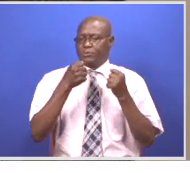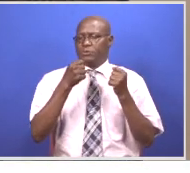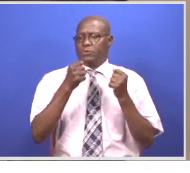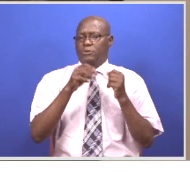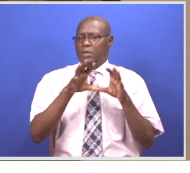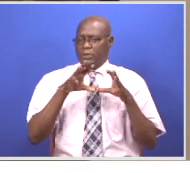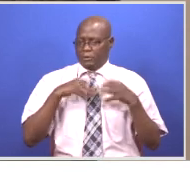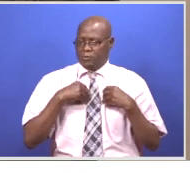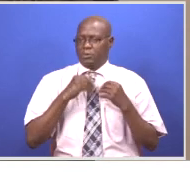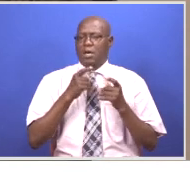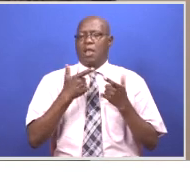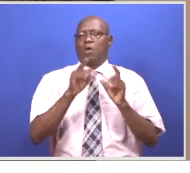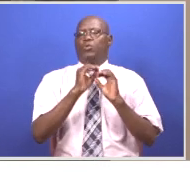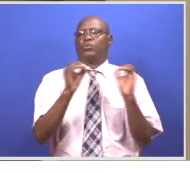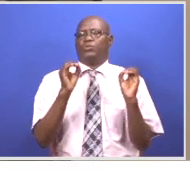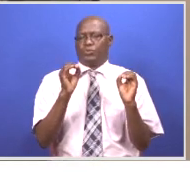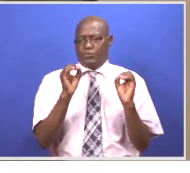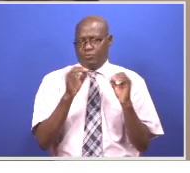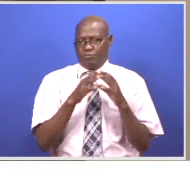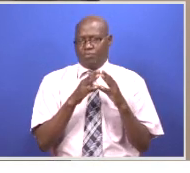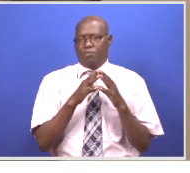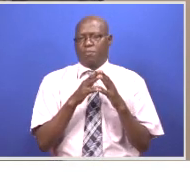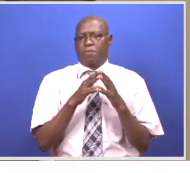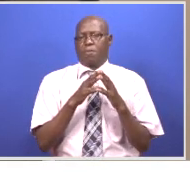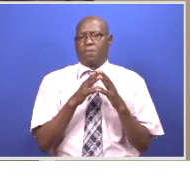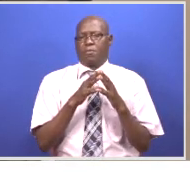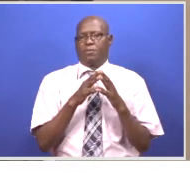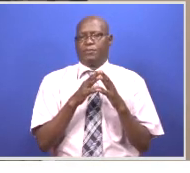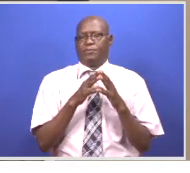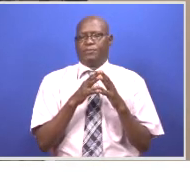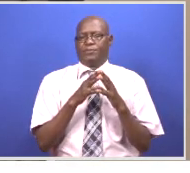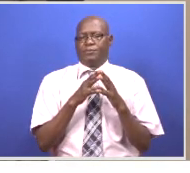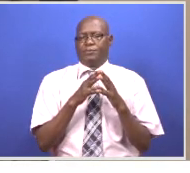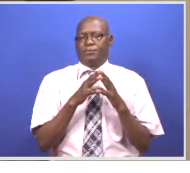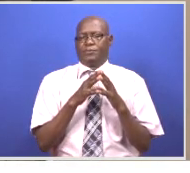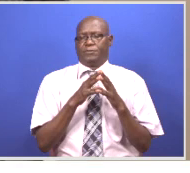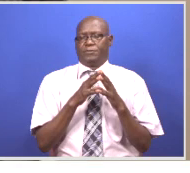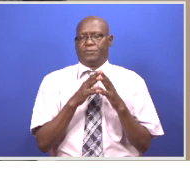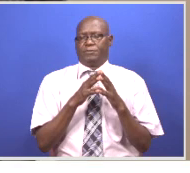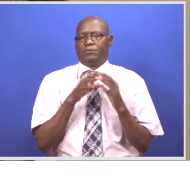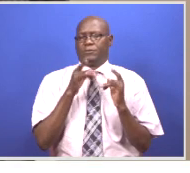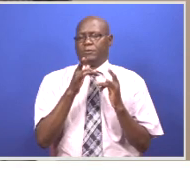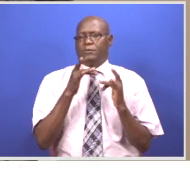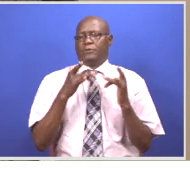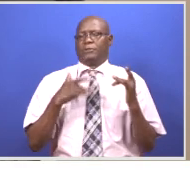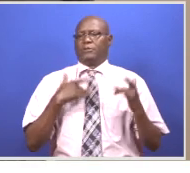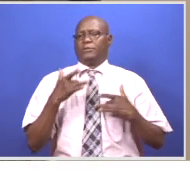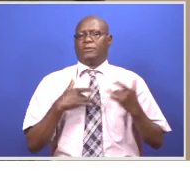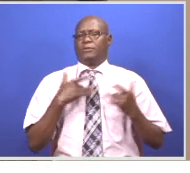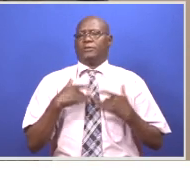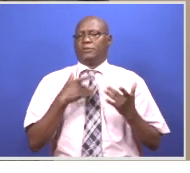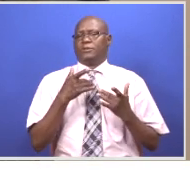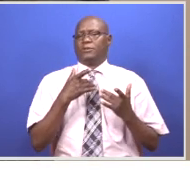that, as I've mentioned. That excitement which is seen in the month of